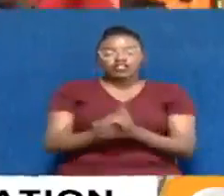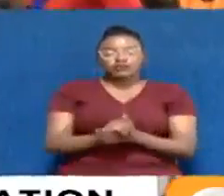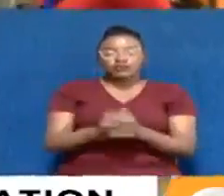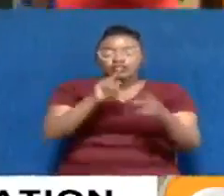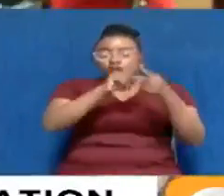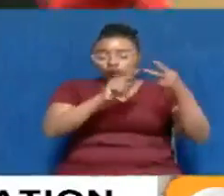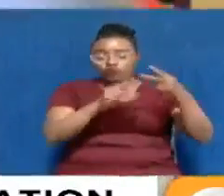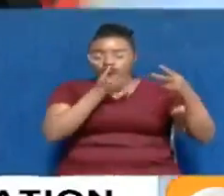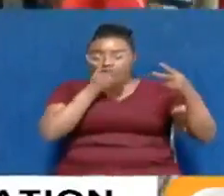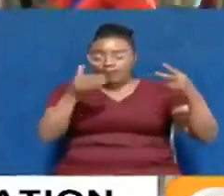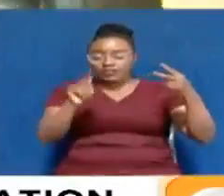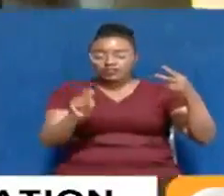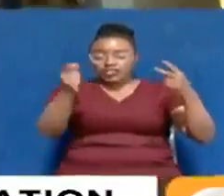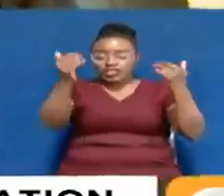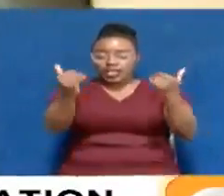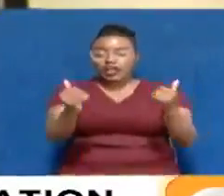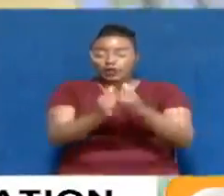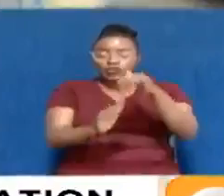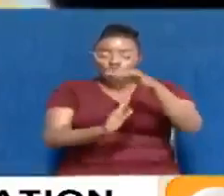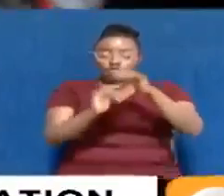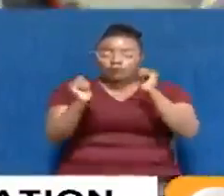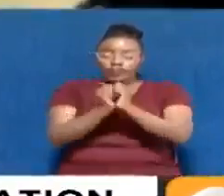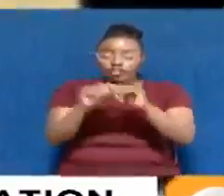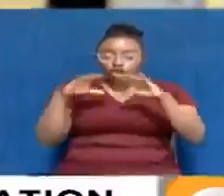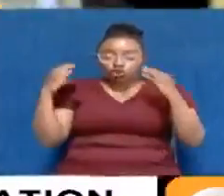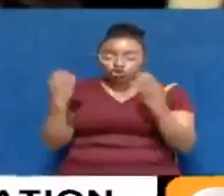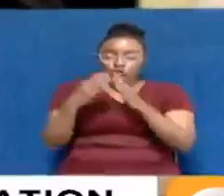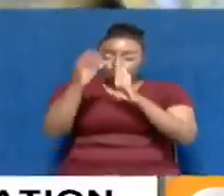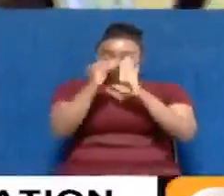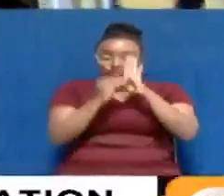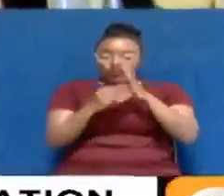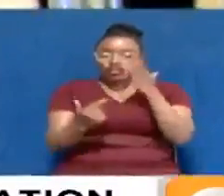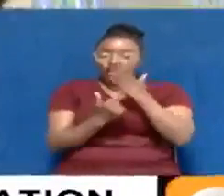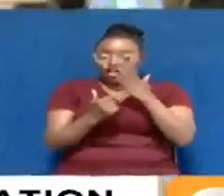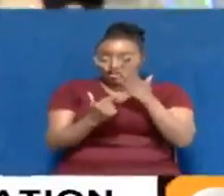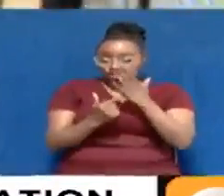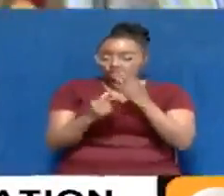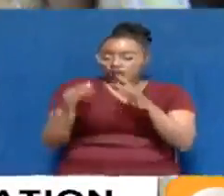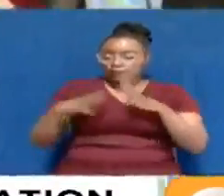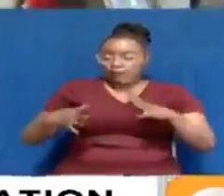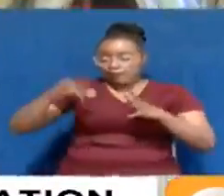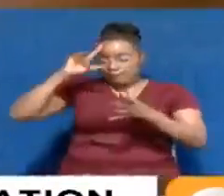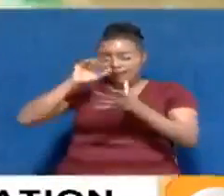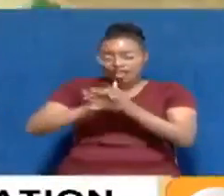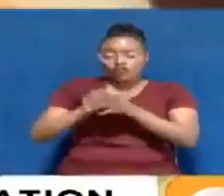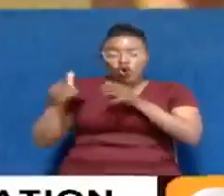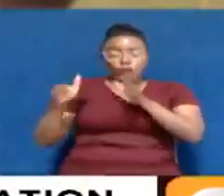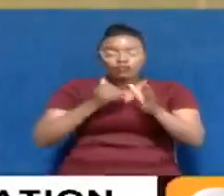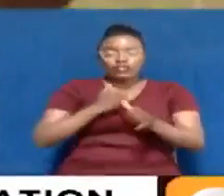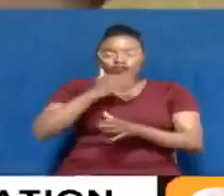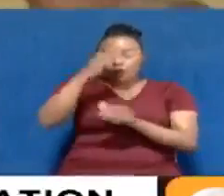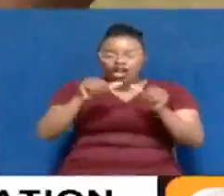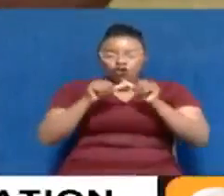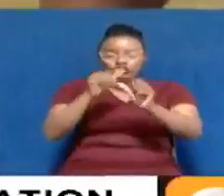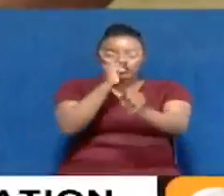two athletes are the best in the country right now with a top 10 global ranking. The technical bench believes they stand a good chance of making it because their